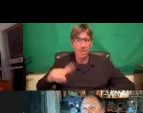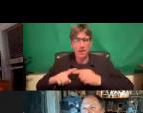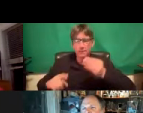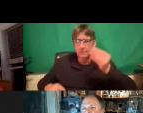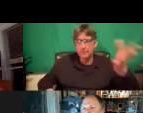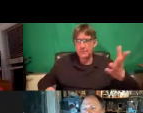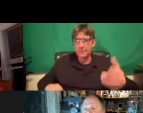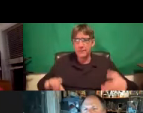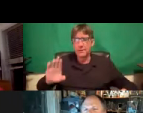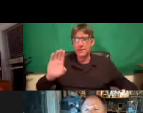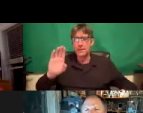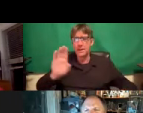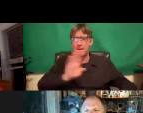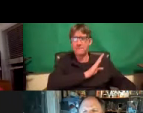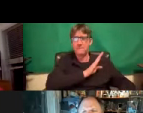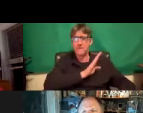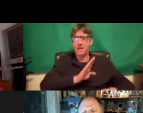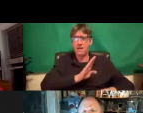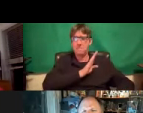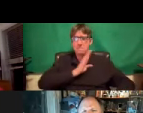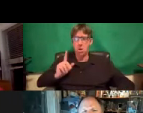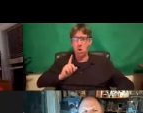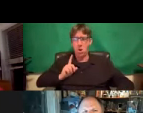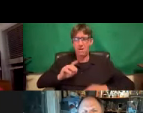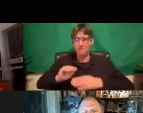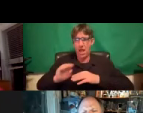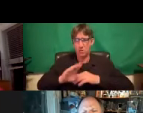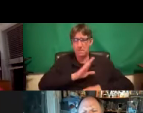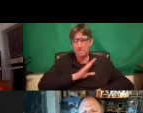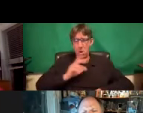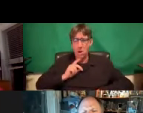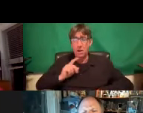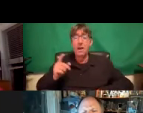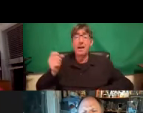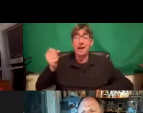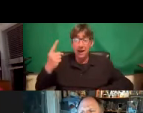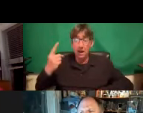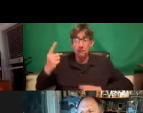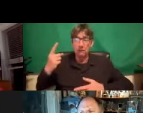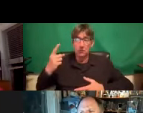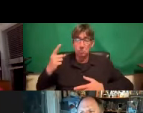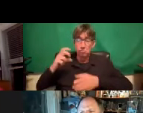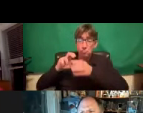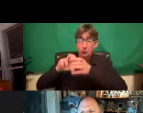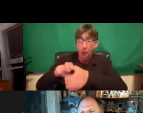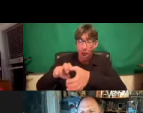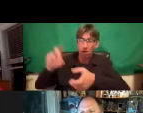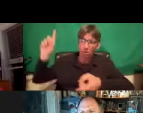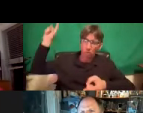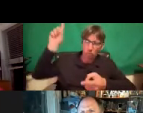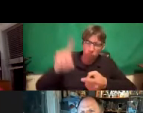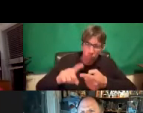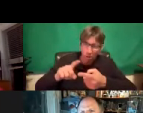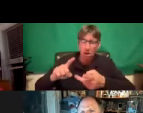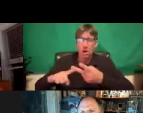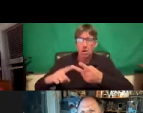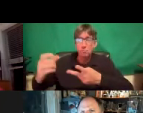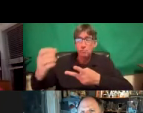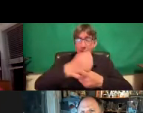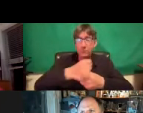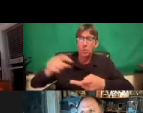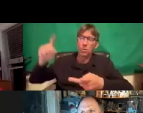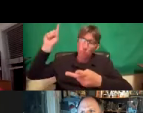discovered that despite the massive drop in ridership in the past year, low revenue and service cuts, that there are